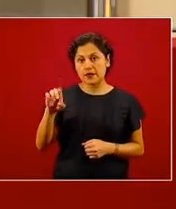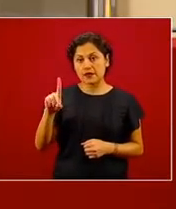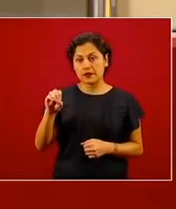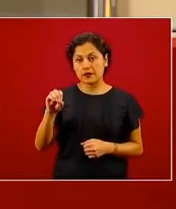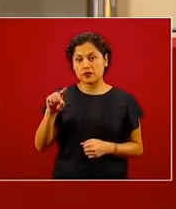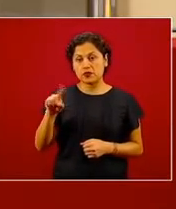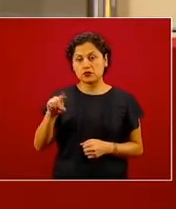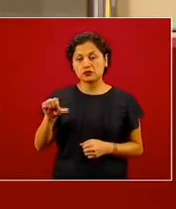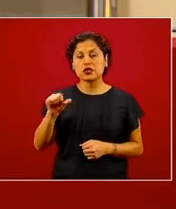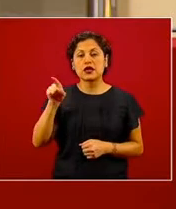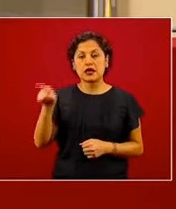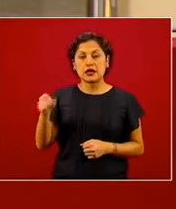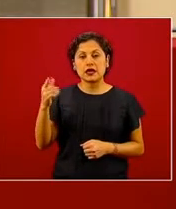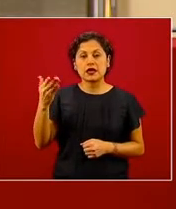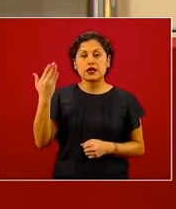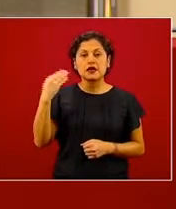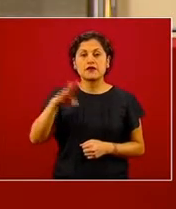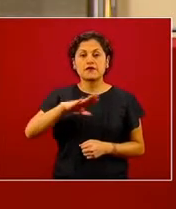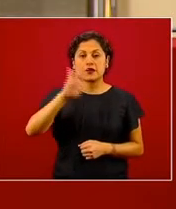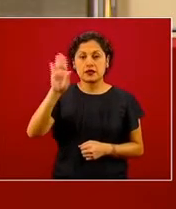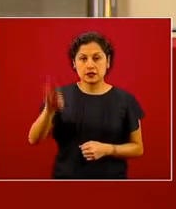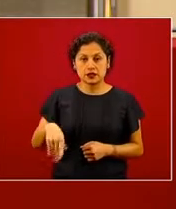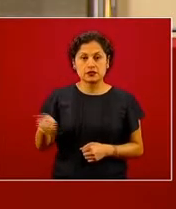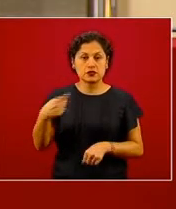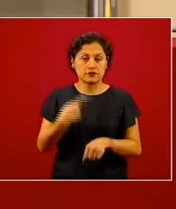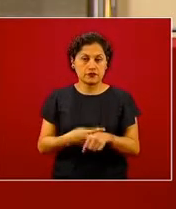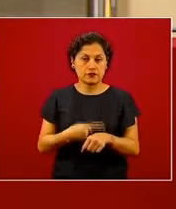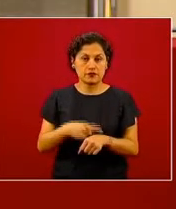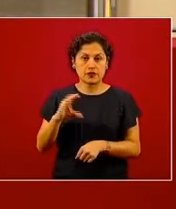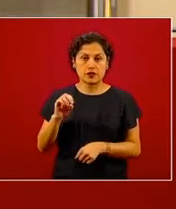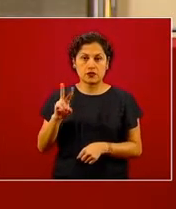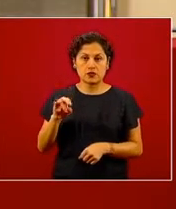He died due to COVID.